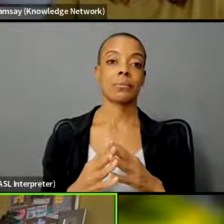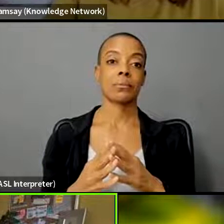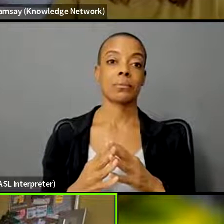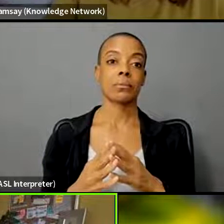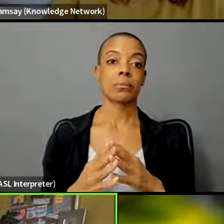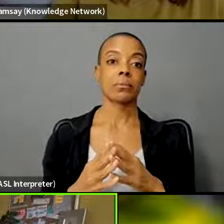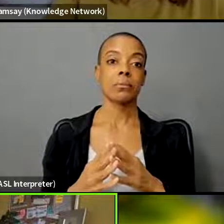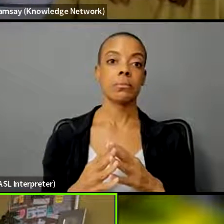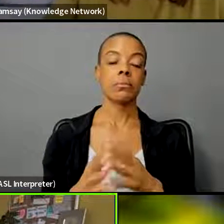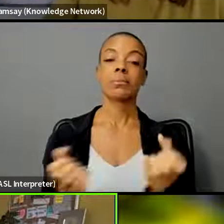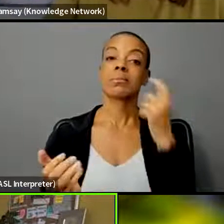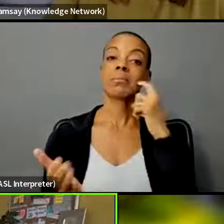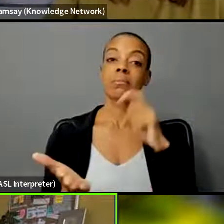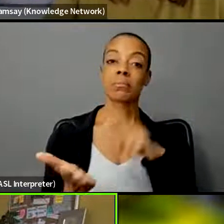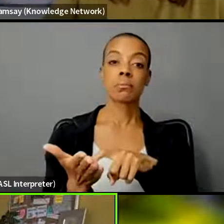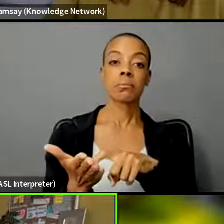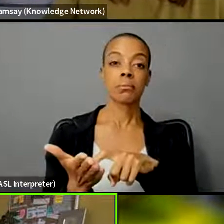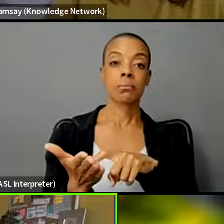I want to acknowledge that